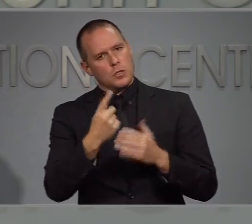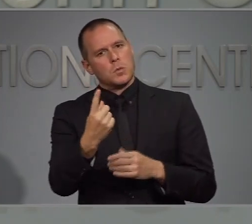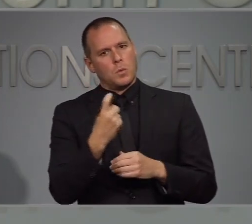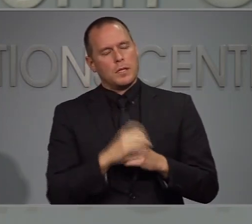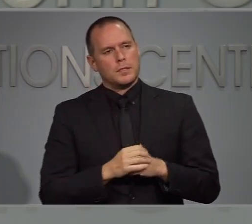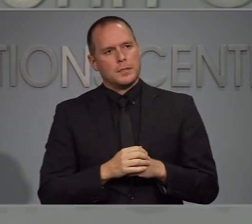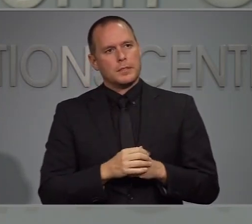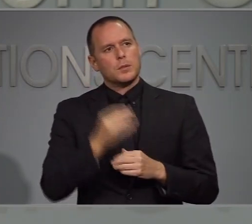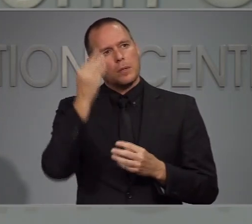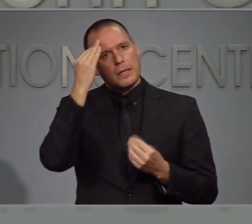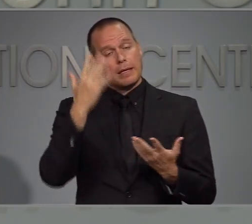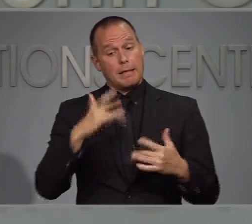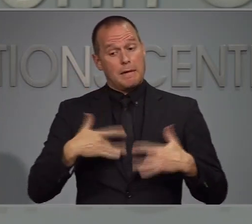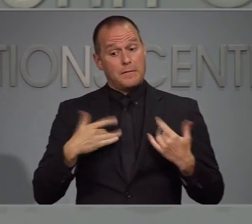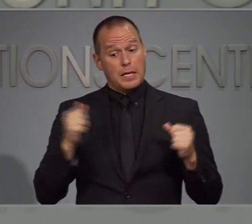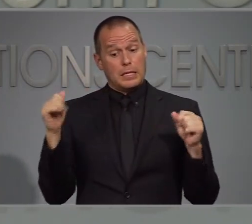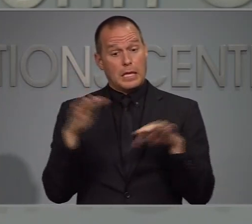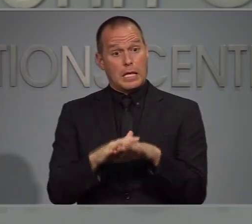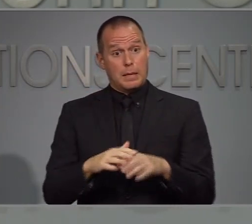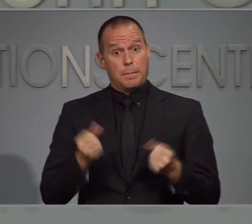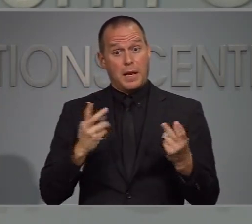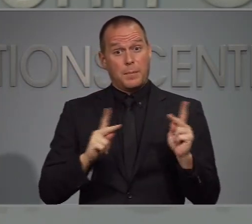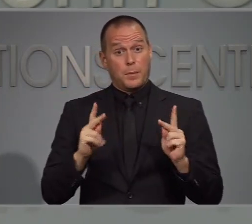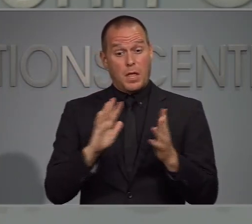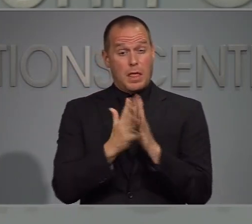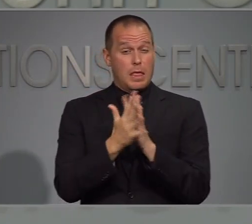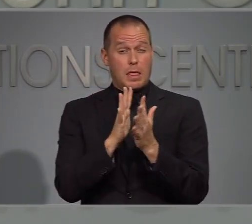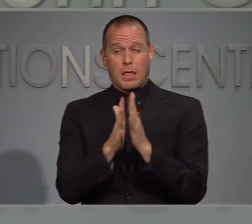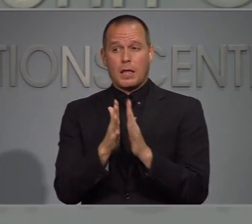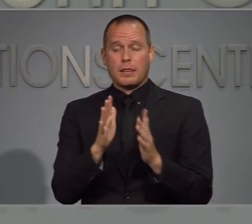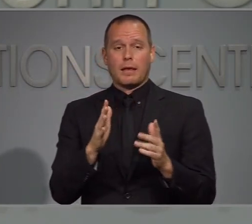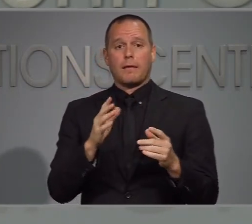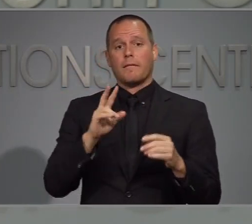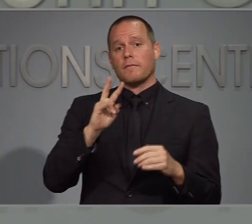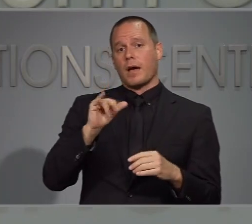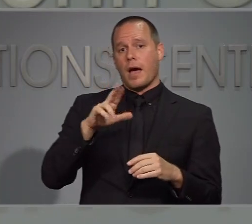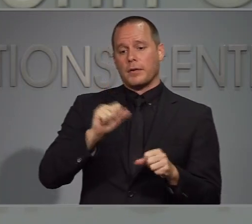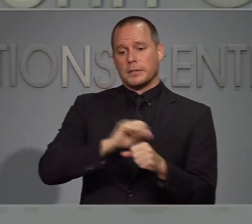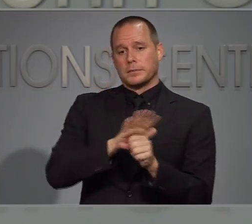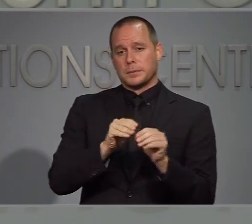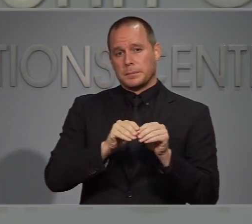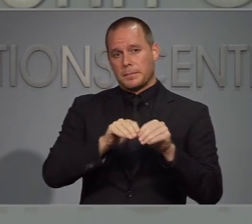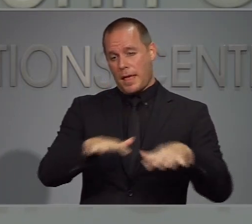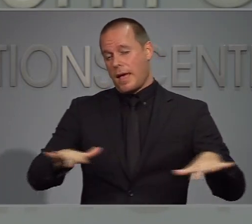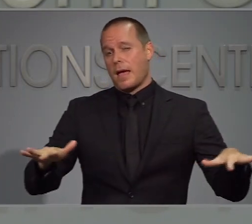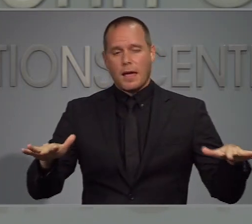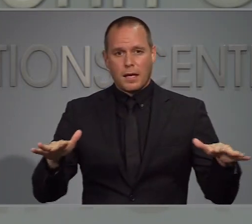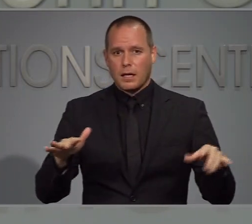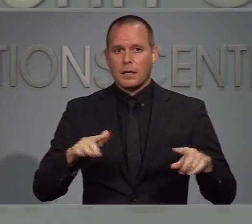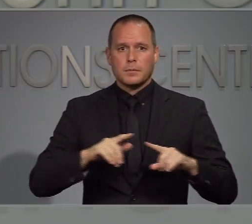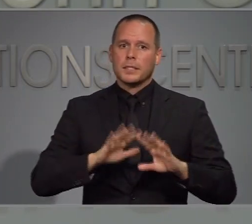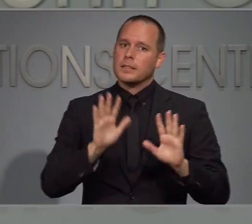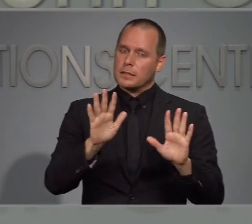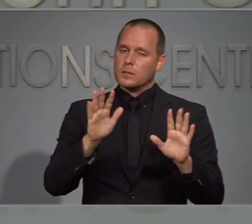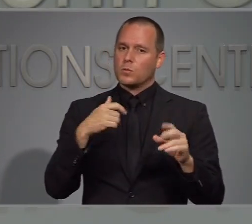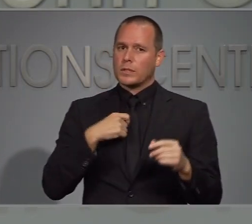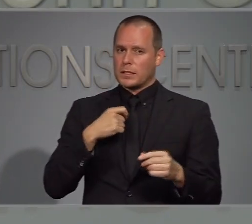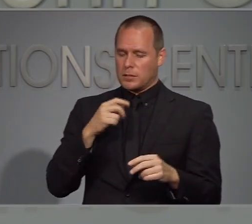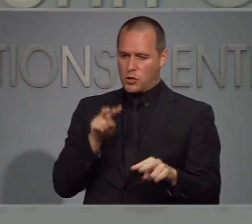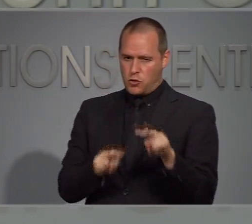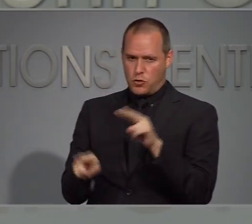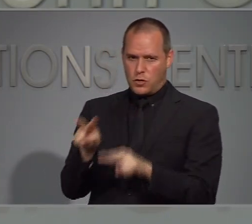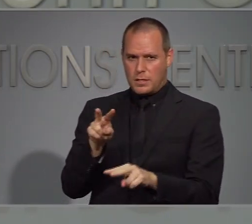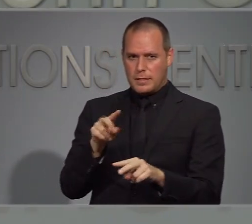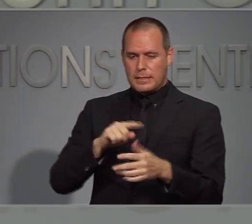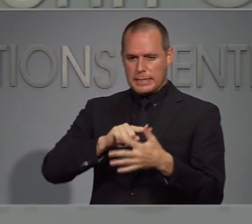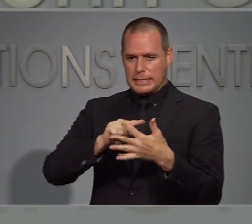lots of people together and events that could potentially spread the virus. We're looking at, though, indicators that have